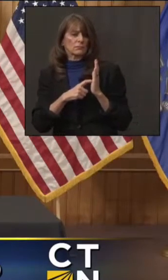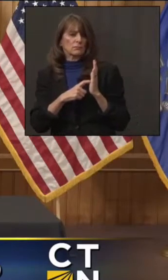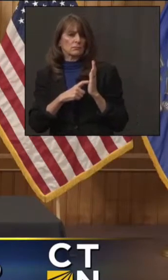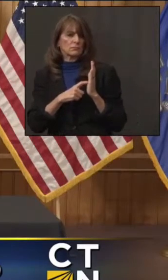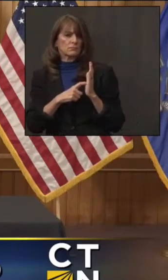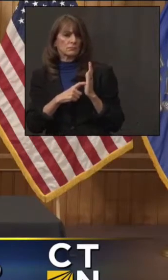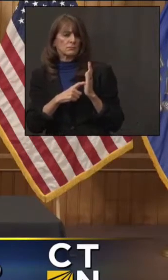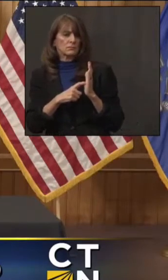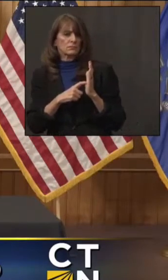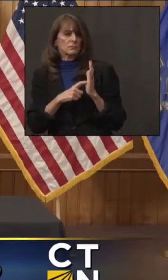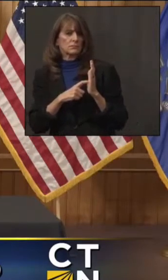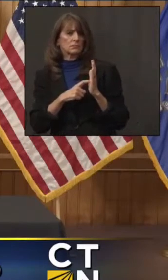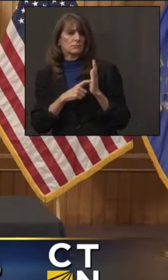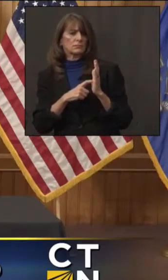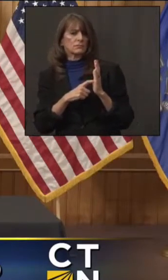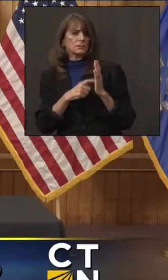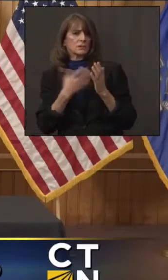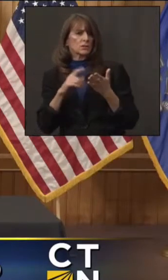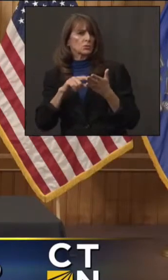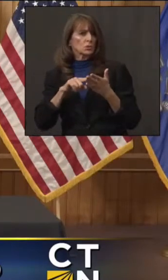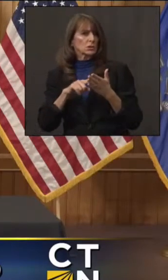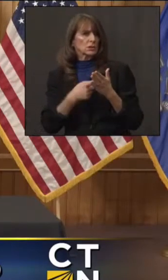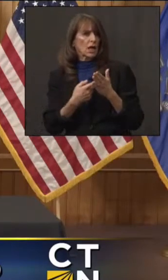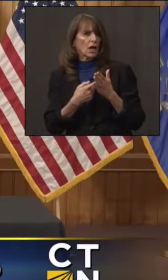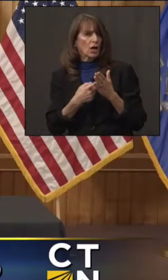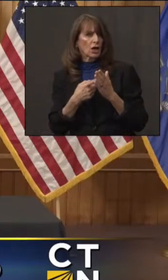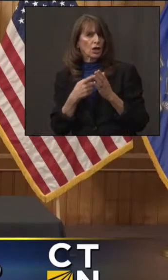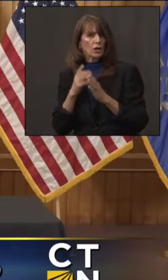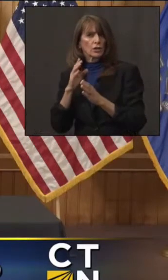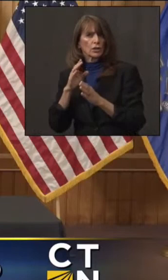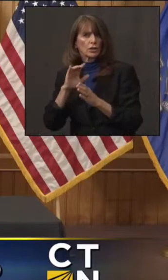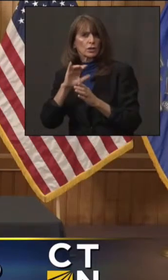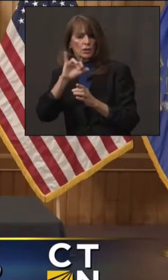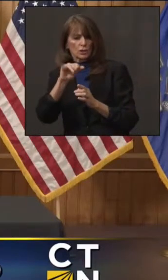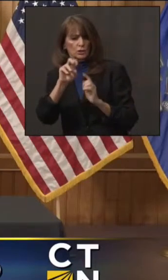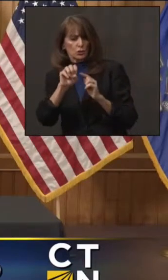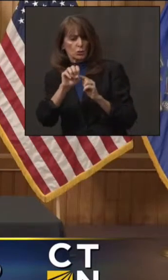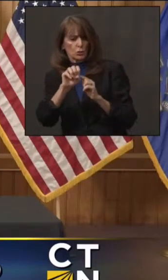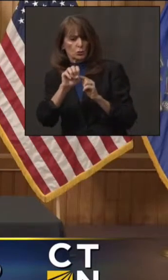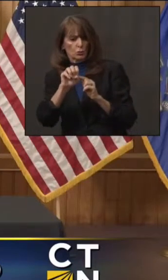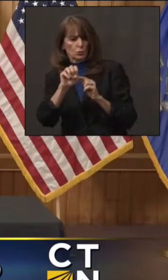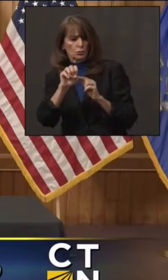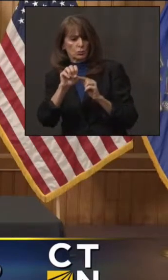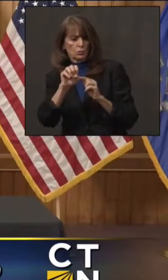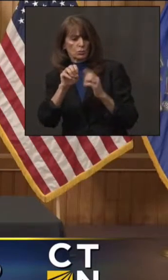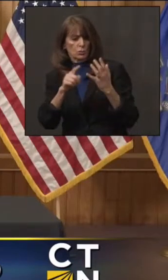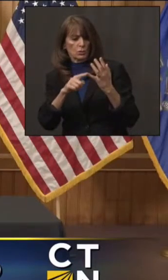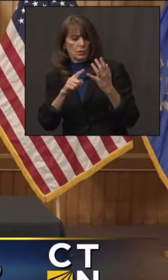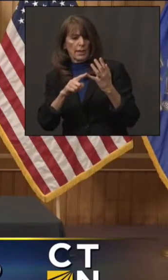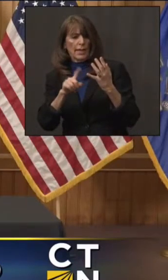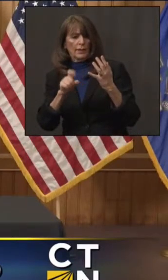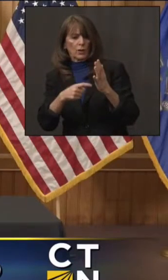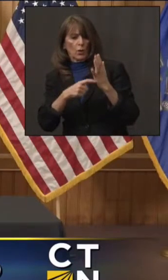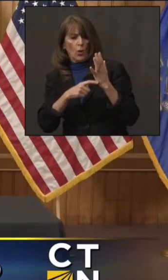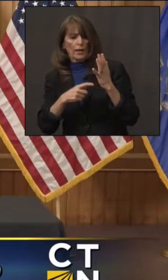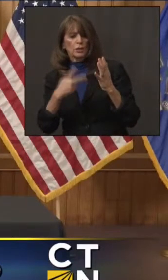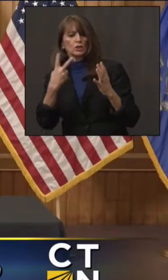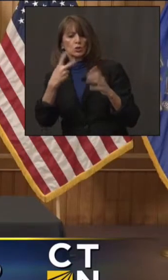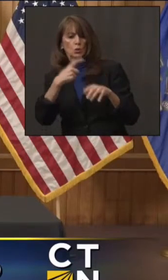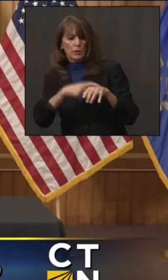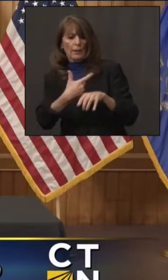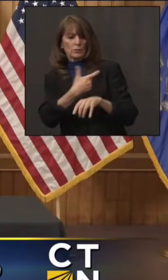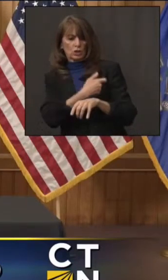folks in, I guess the last group will be started to be vaccinated in June. It's going to take 2 shots each. So how